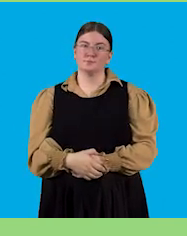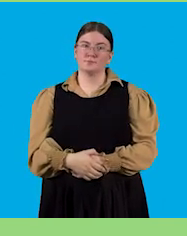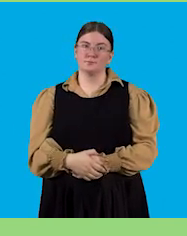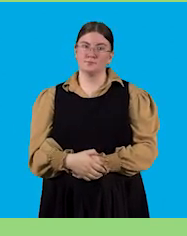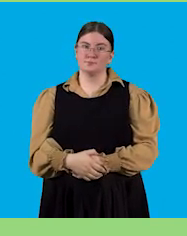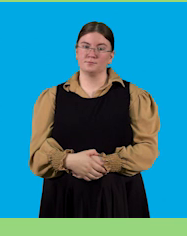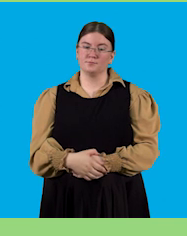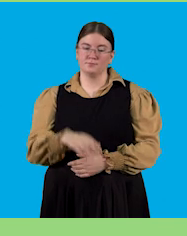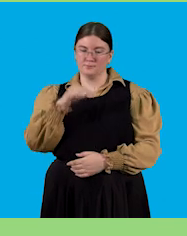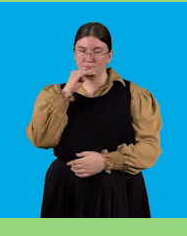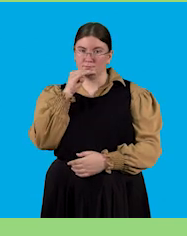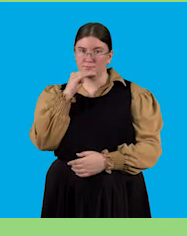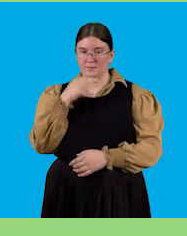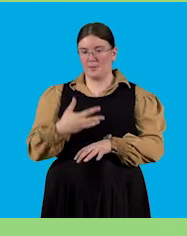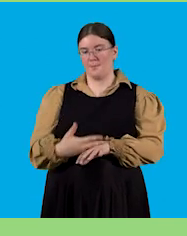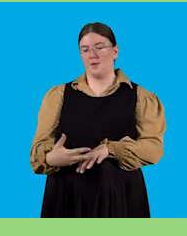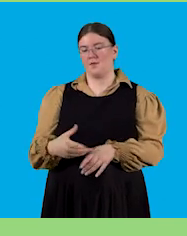the uterus lining.